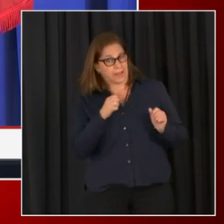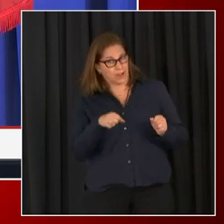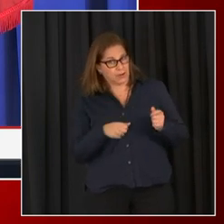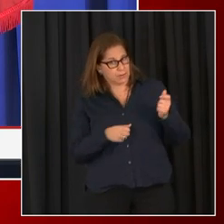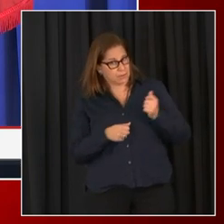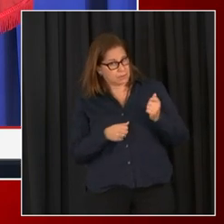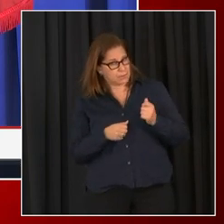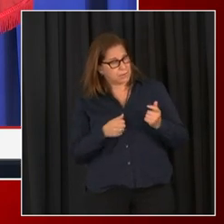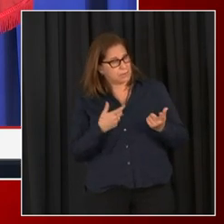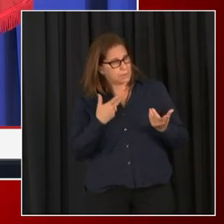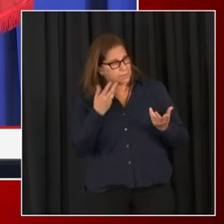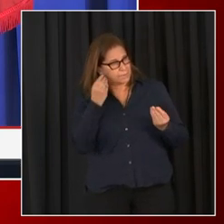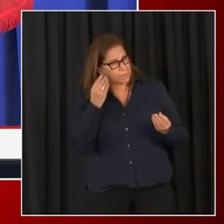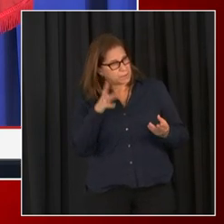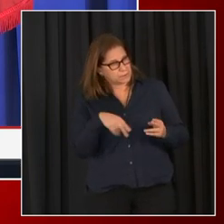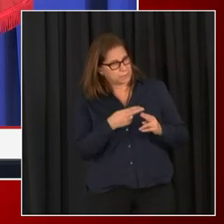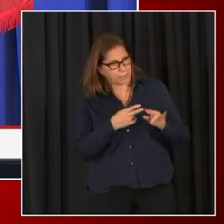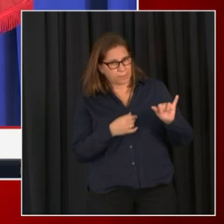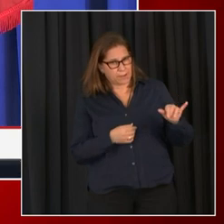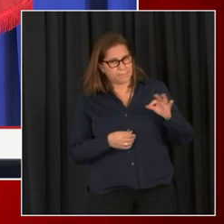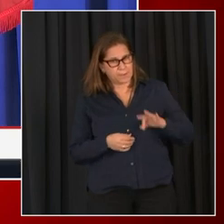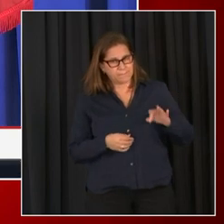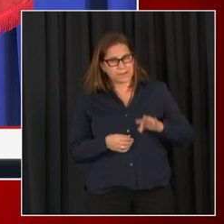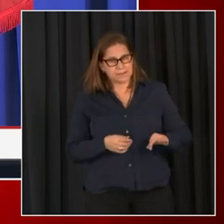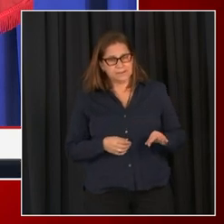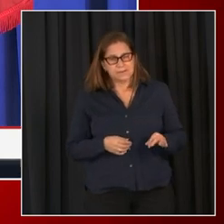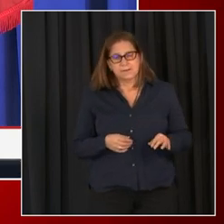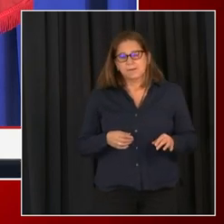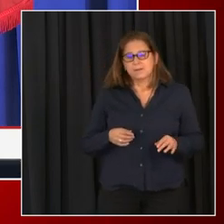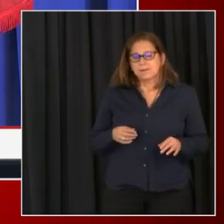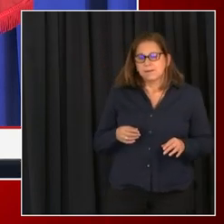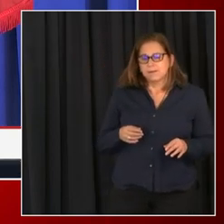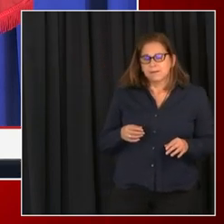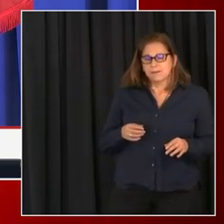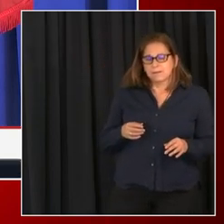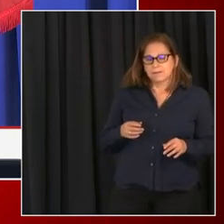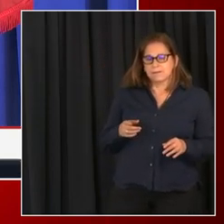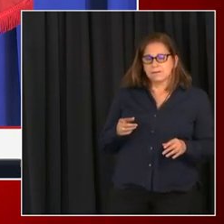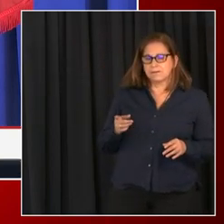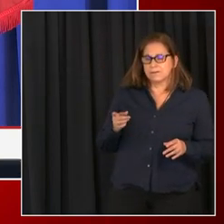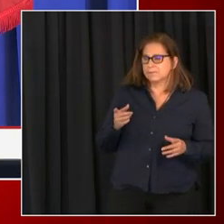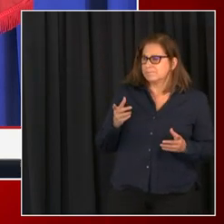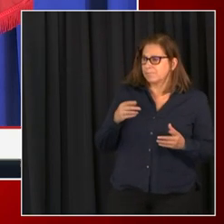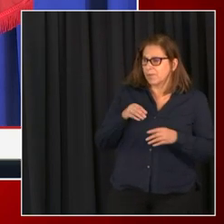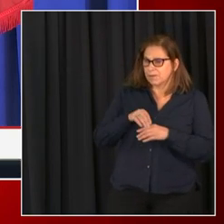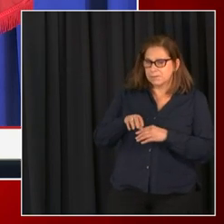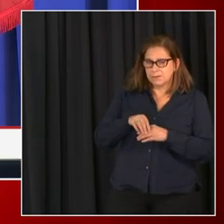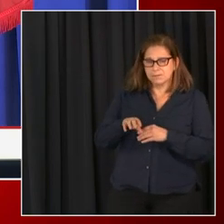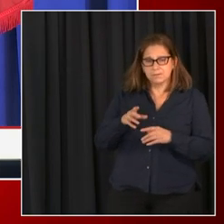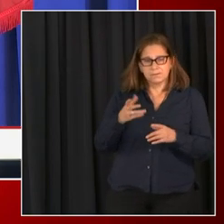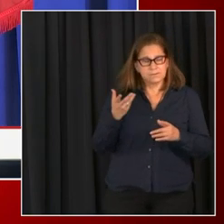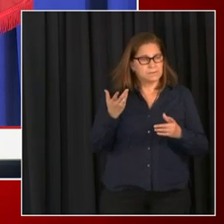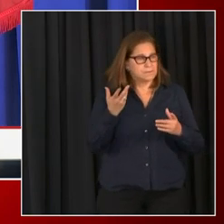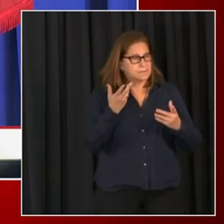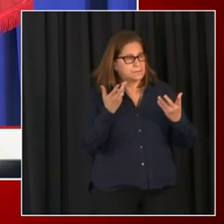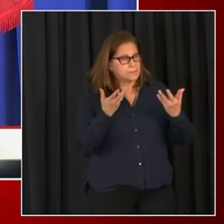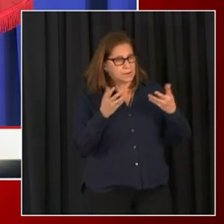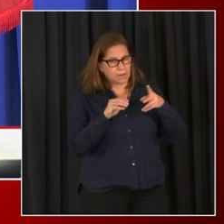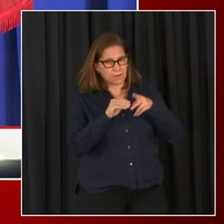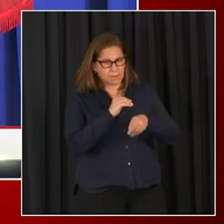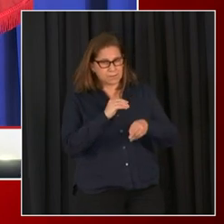apparently they got a cut as well because of the $600 when that was cut. And they have not